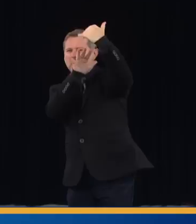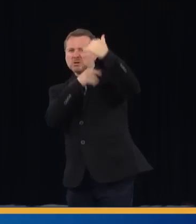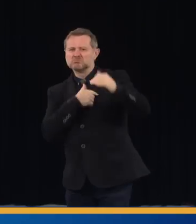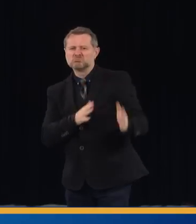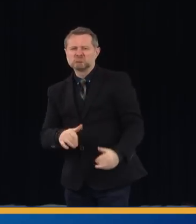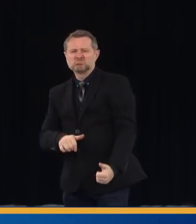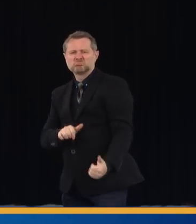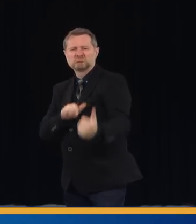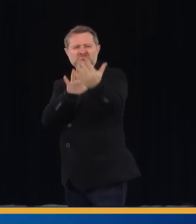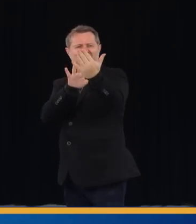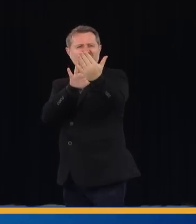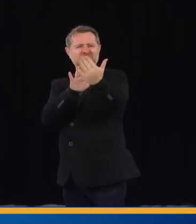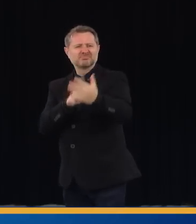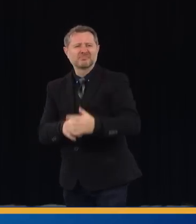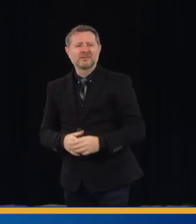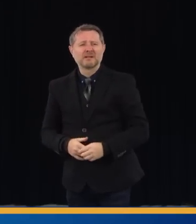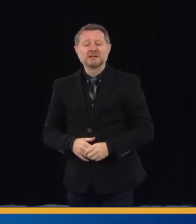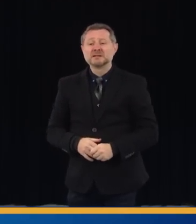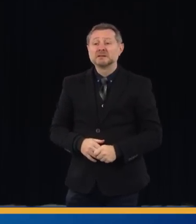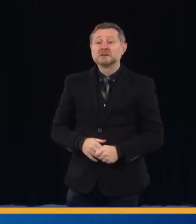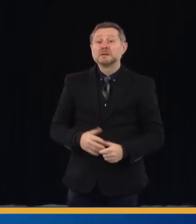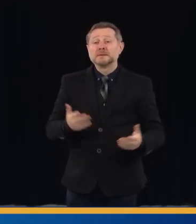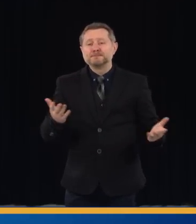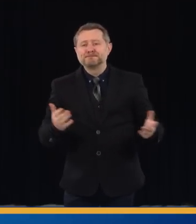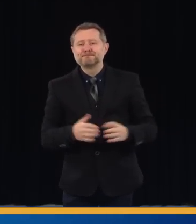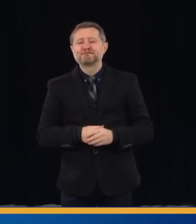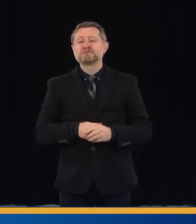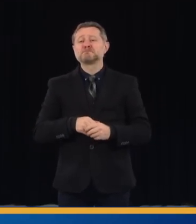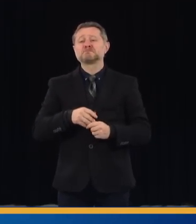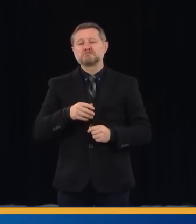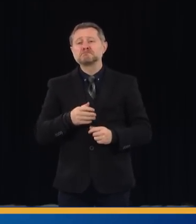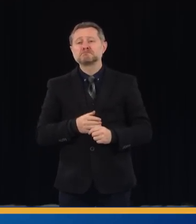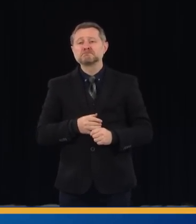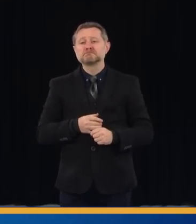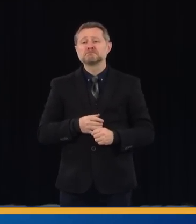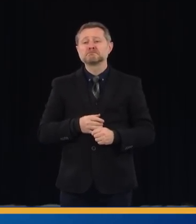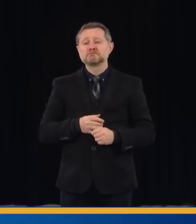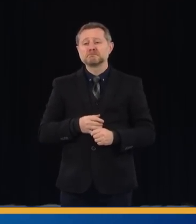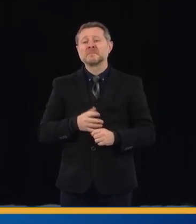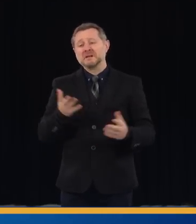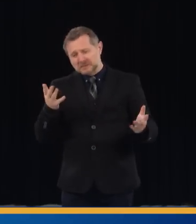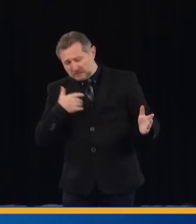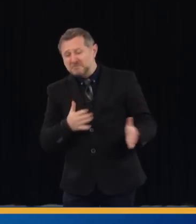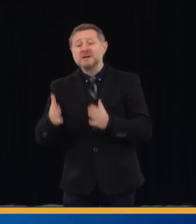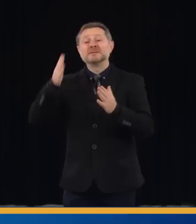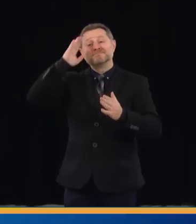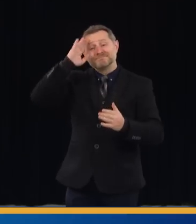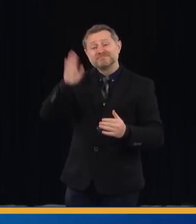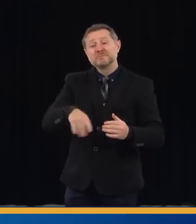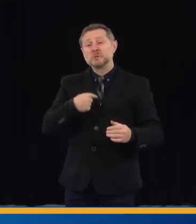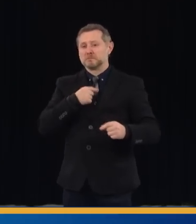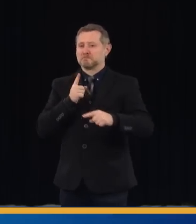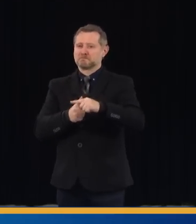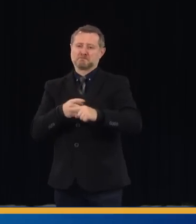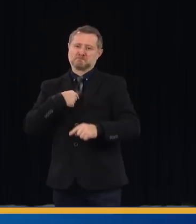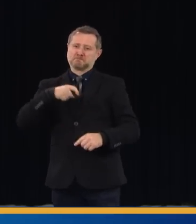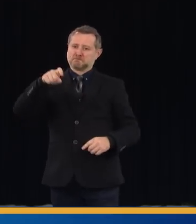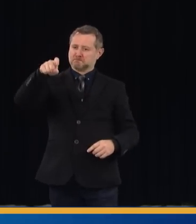what we are doing. And not only are we doing it, but we have to succeed at it, you